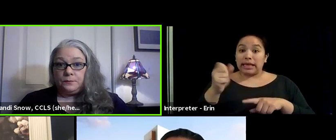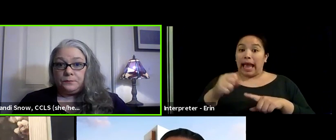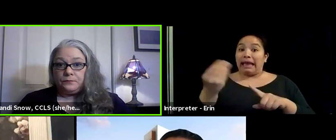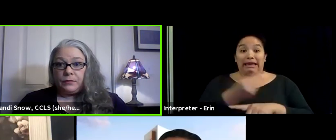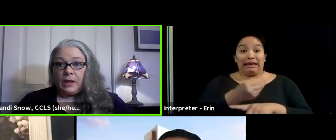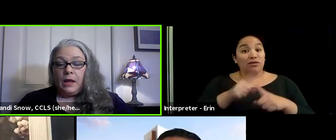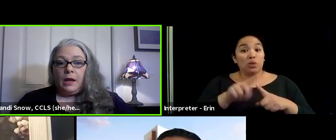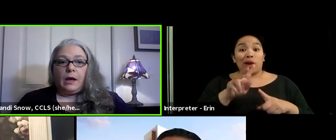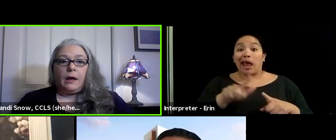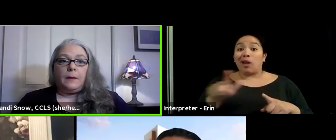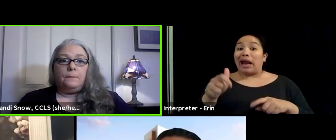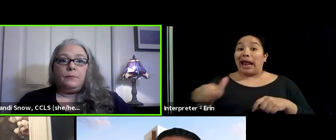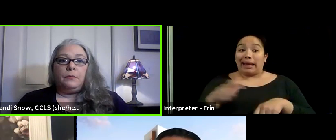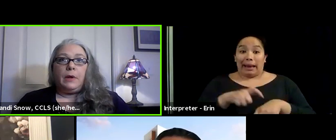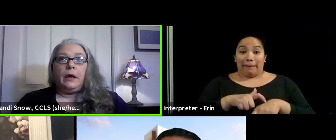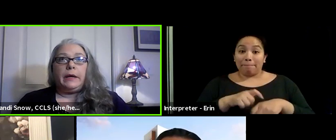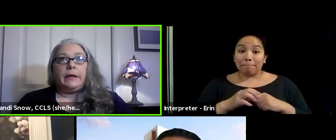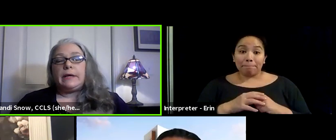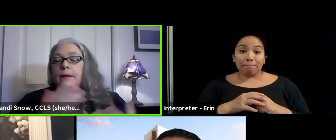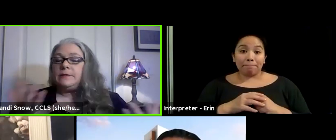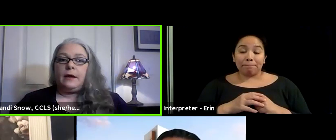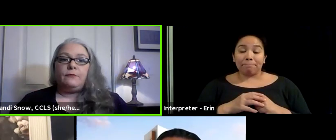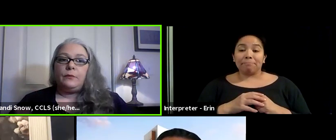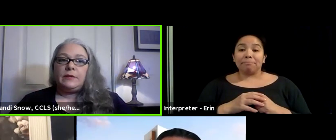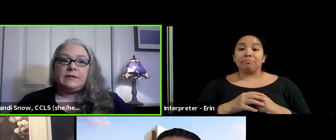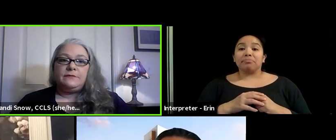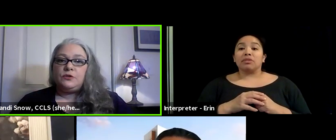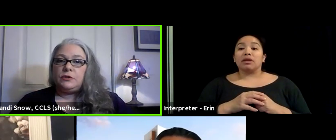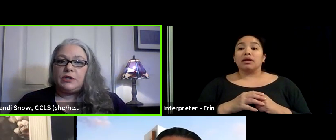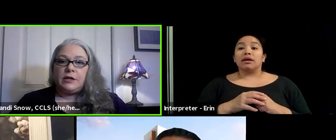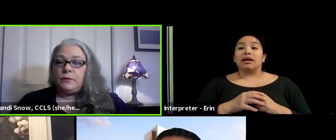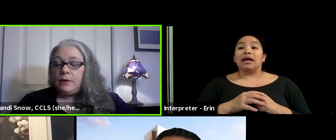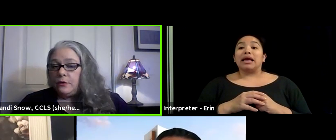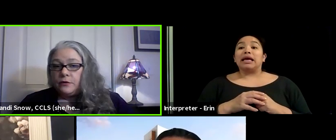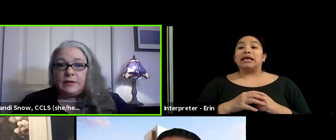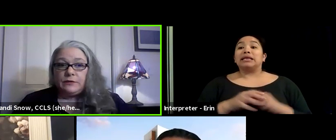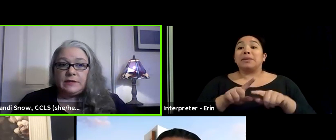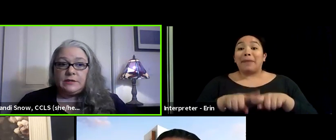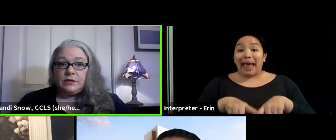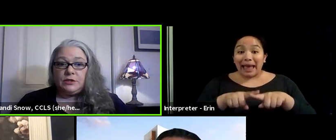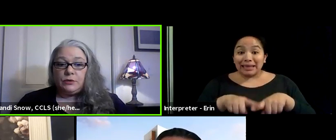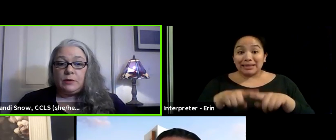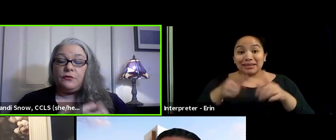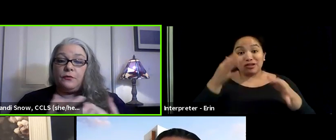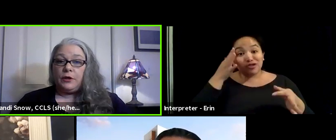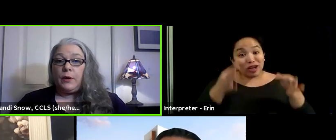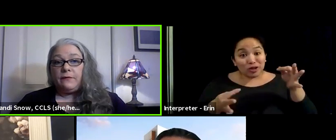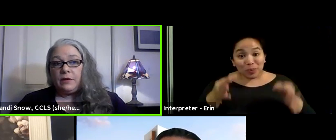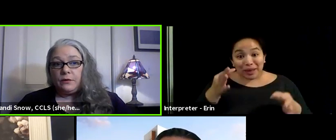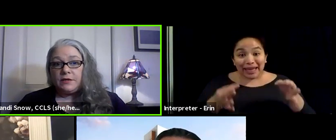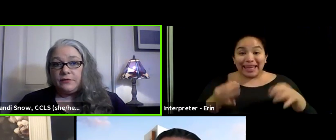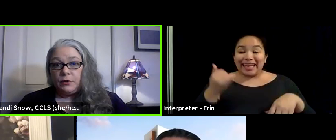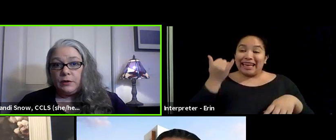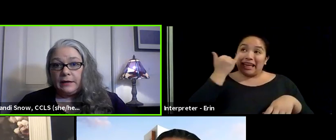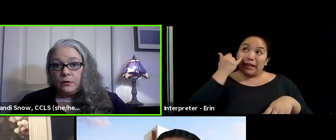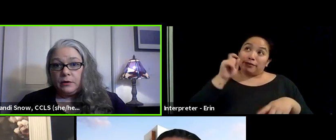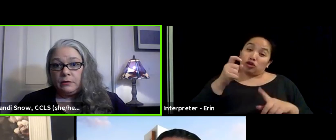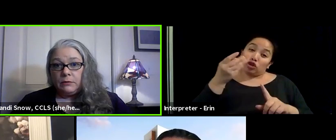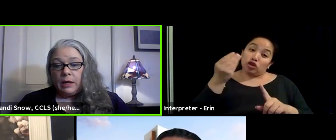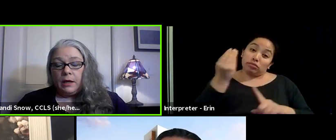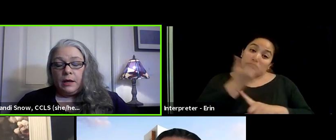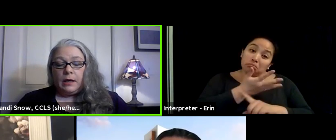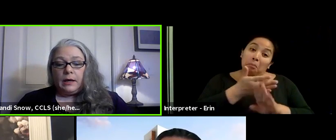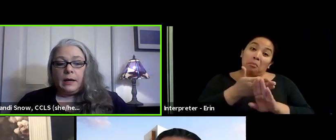want to. It's up to everyone's individual judgment whether there's any reason to do it before you have a notice from your